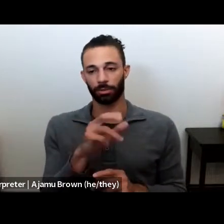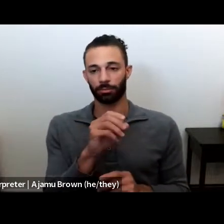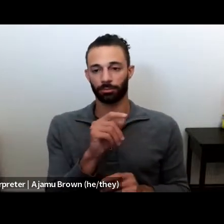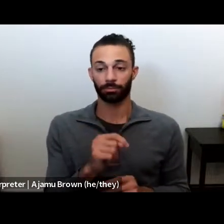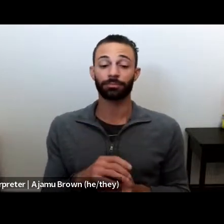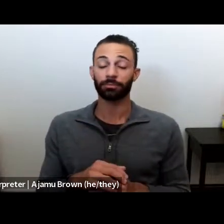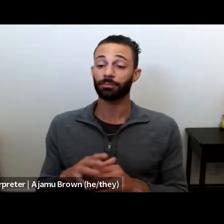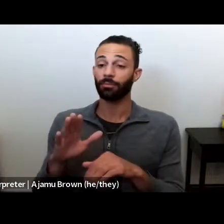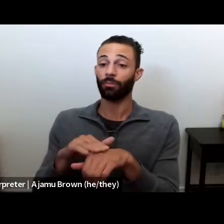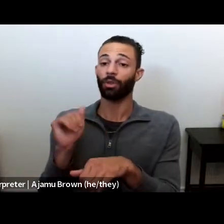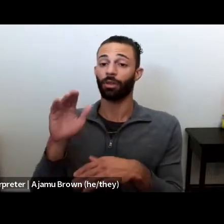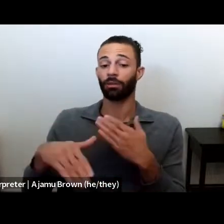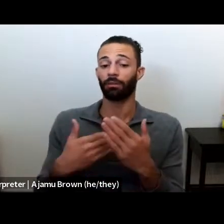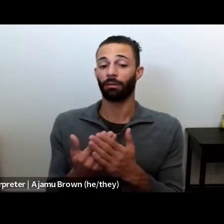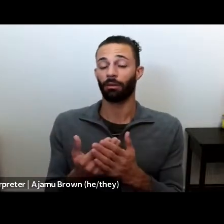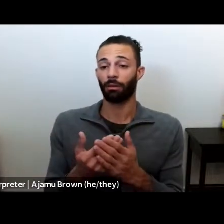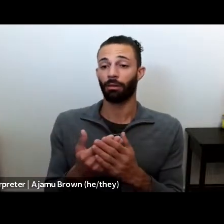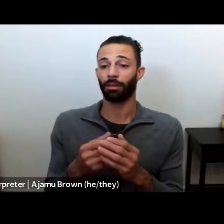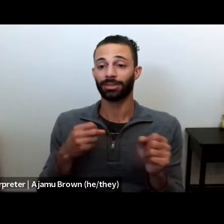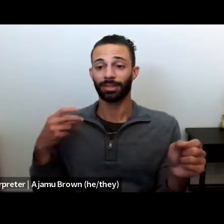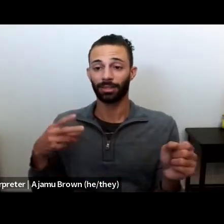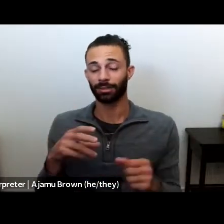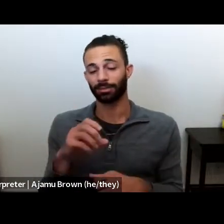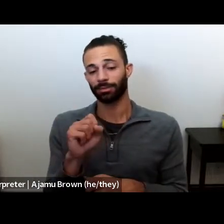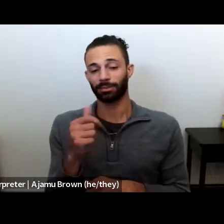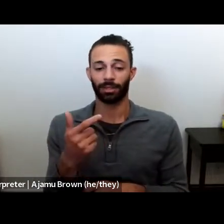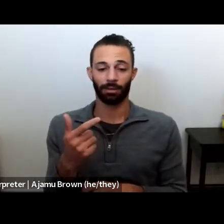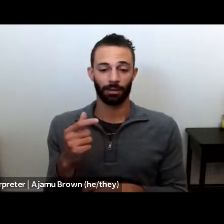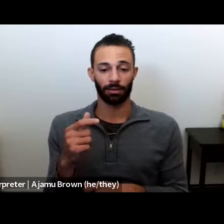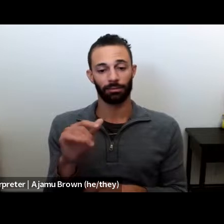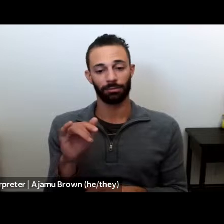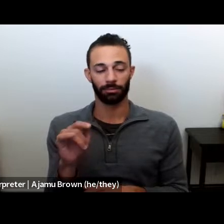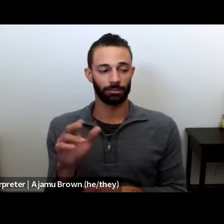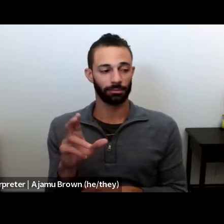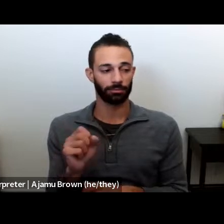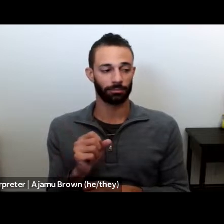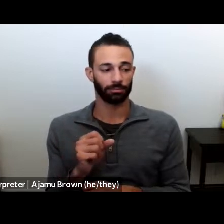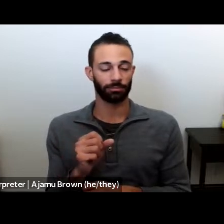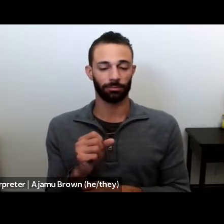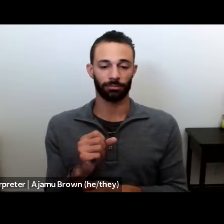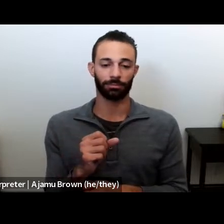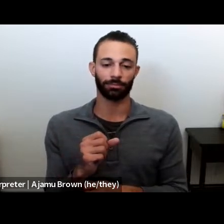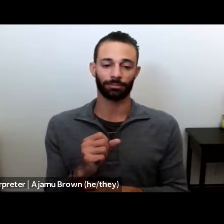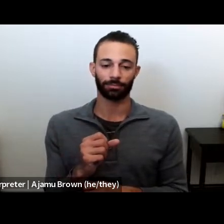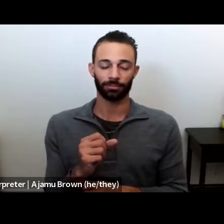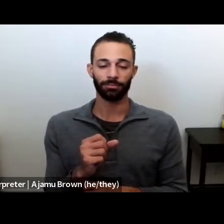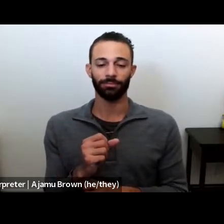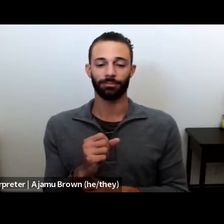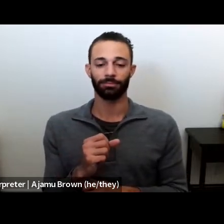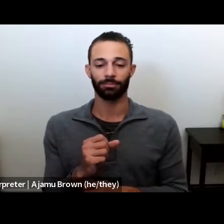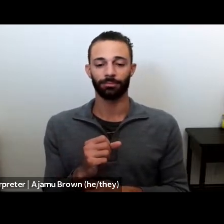Sagittarius. What's up? All right, Sag energy. Let's go.